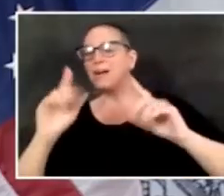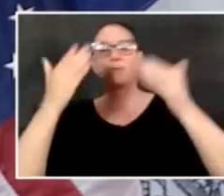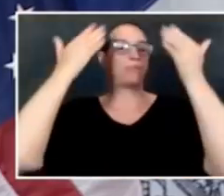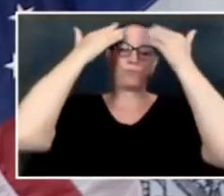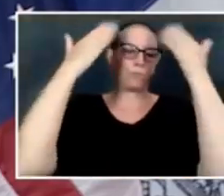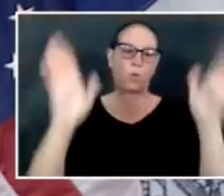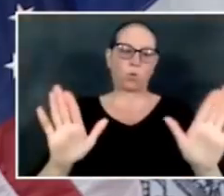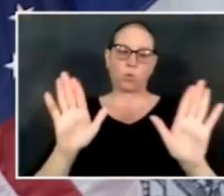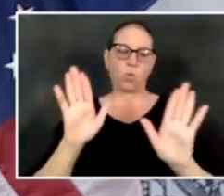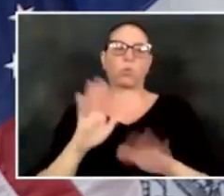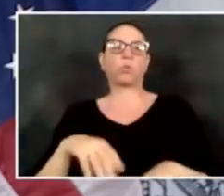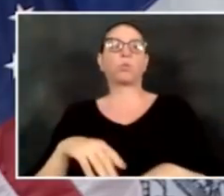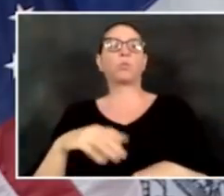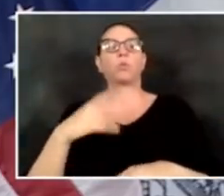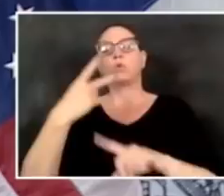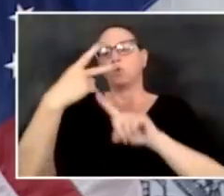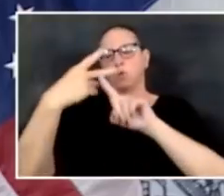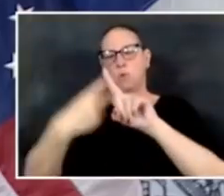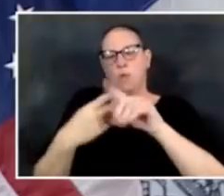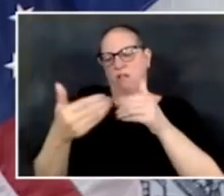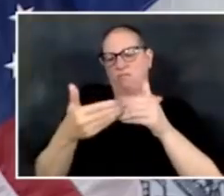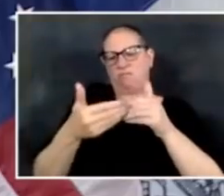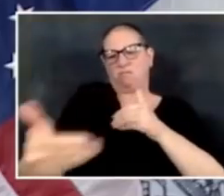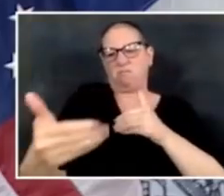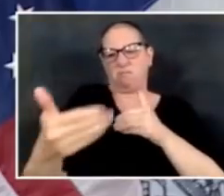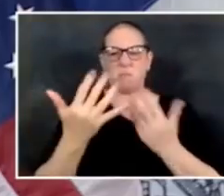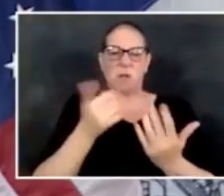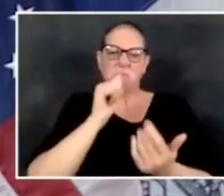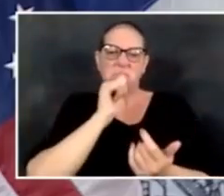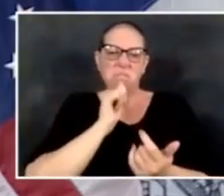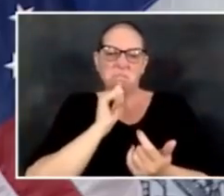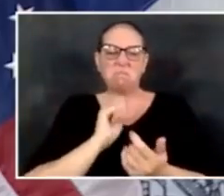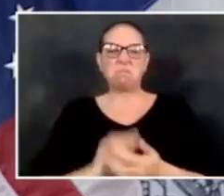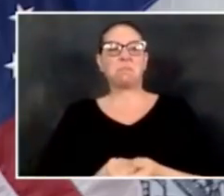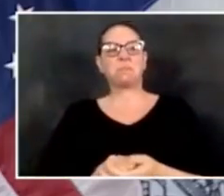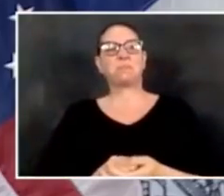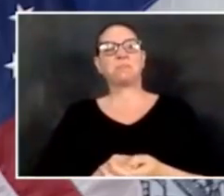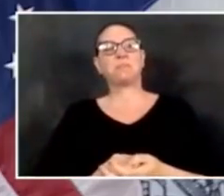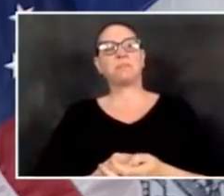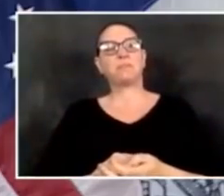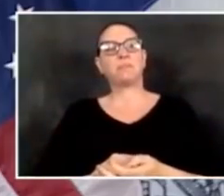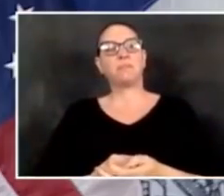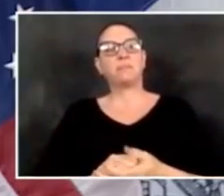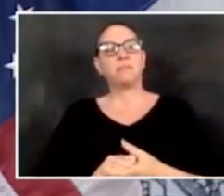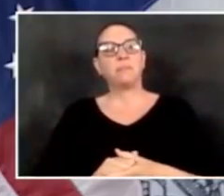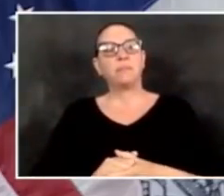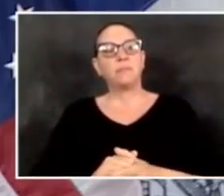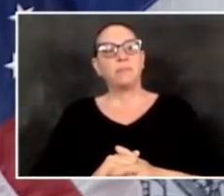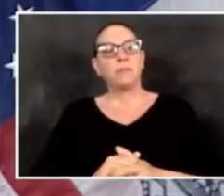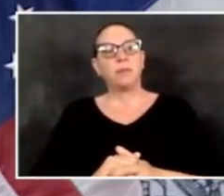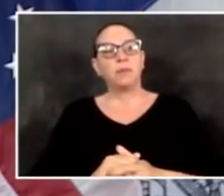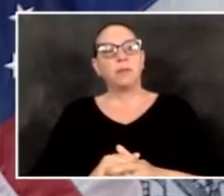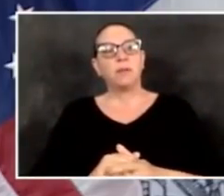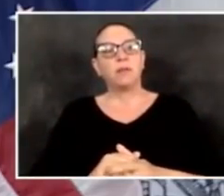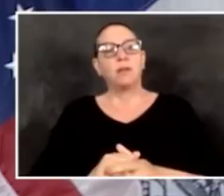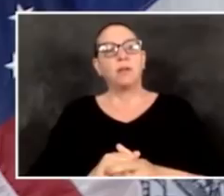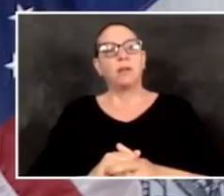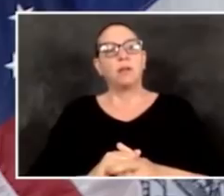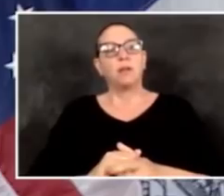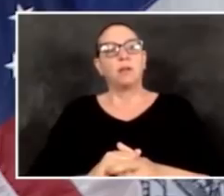So that we're going to have a lot more to say when we get much closer. Next, we have Shant from the Daily News.